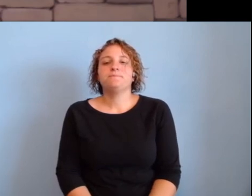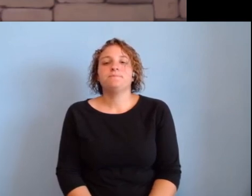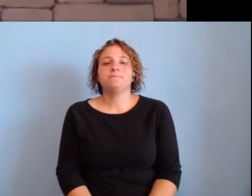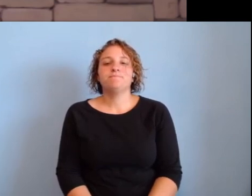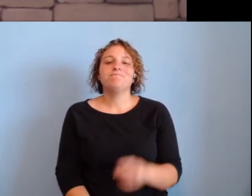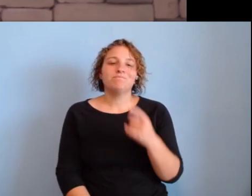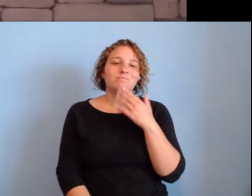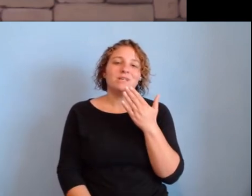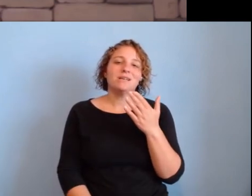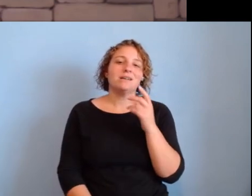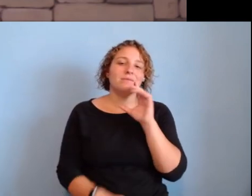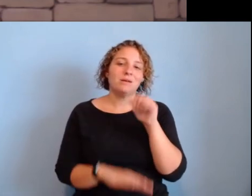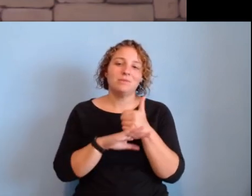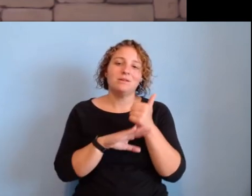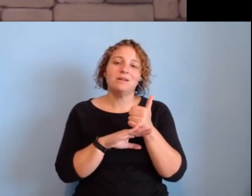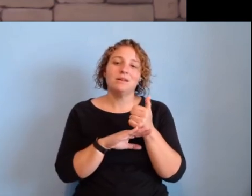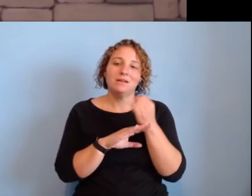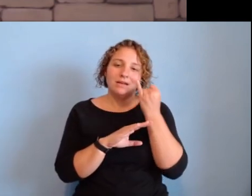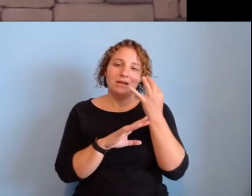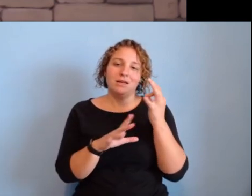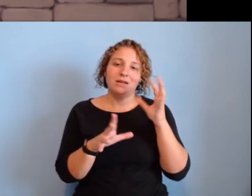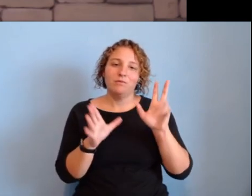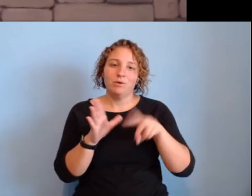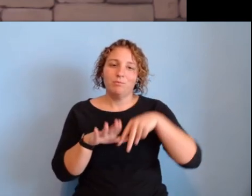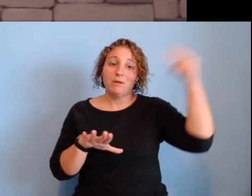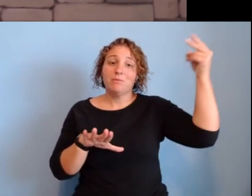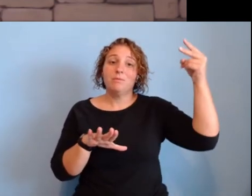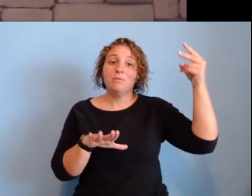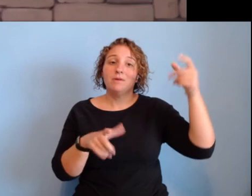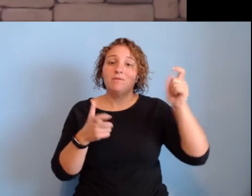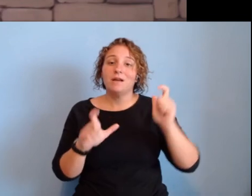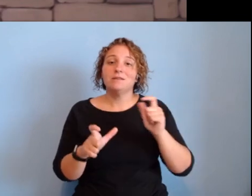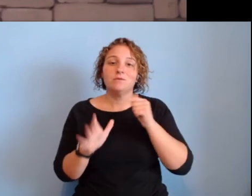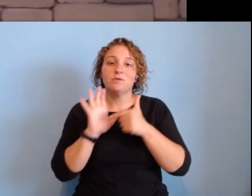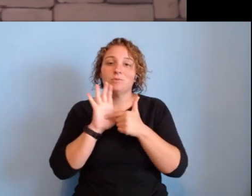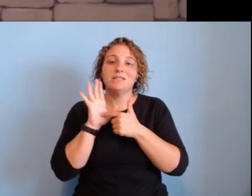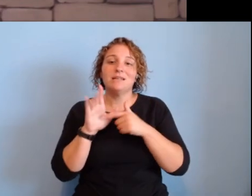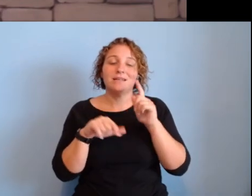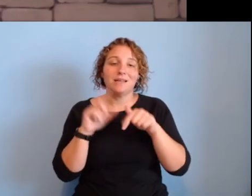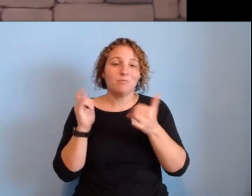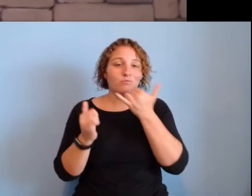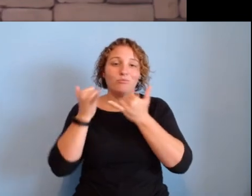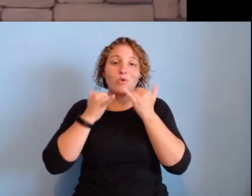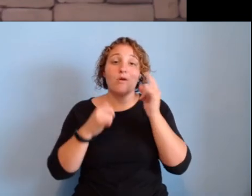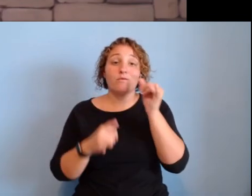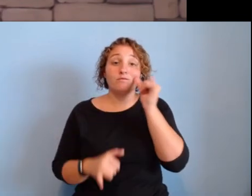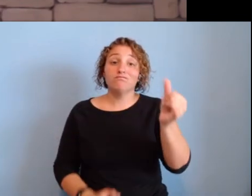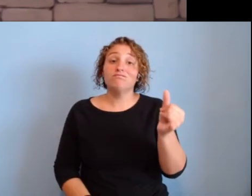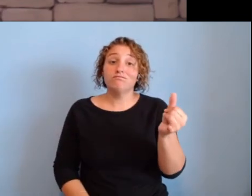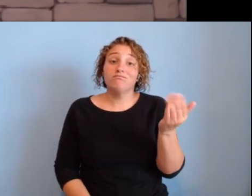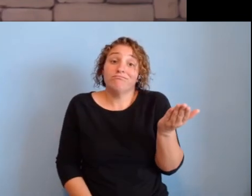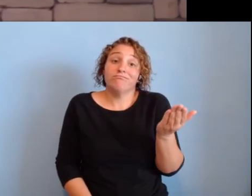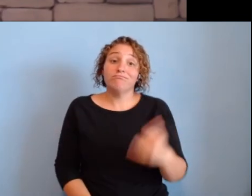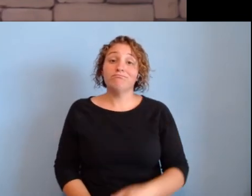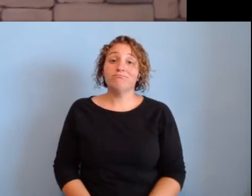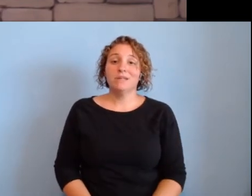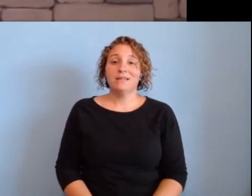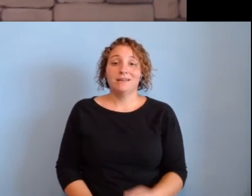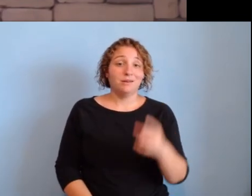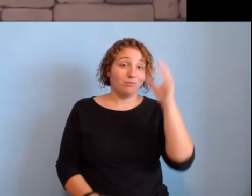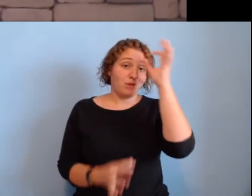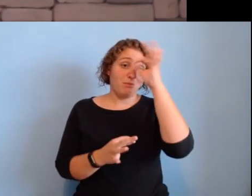I'm not setting a date, but it be really convenient if you get raptured so that way, whatever I present, I can't be shown to be wrong for eternity future. You have no